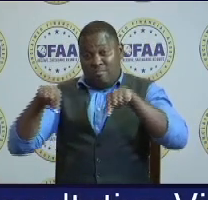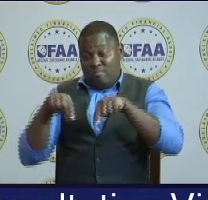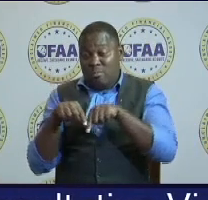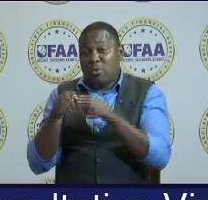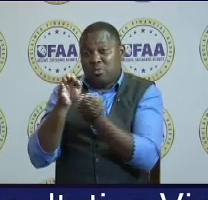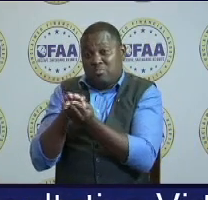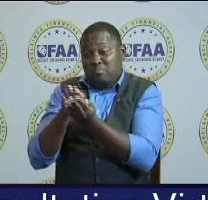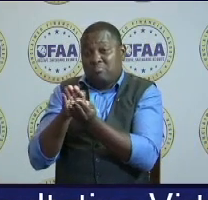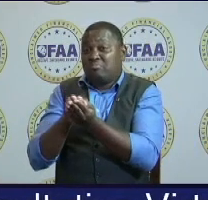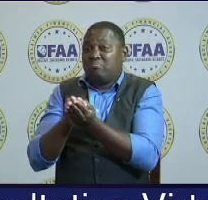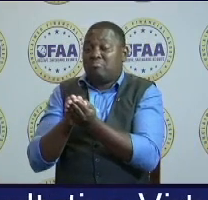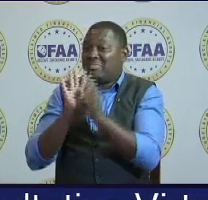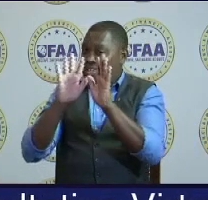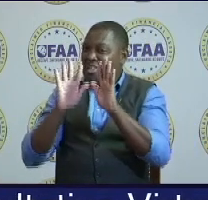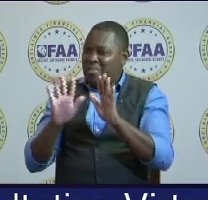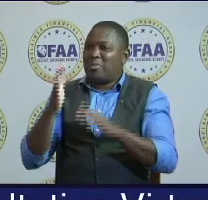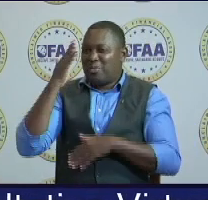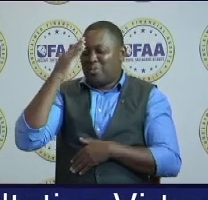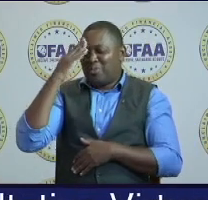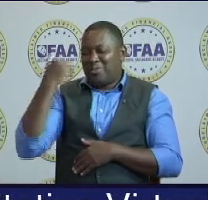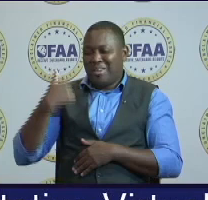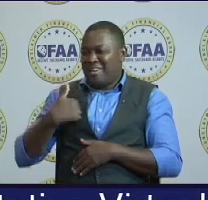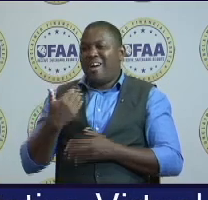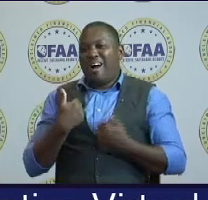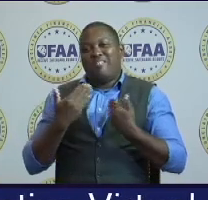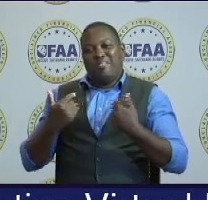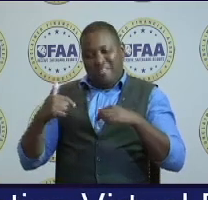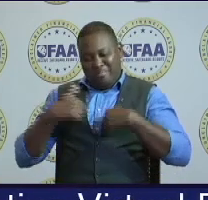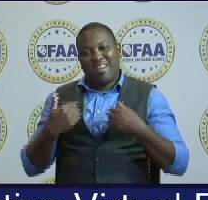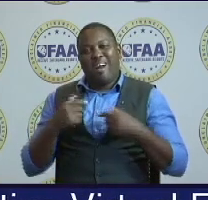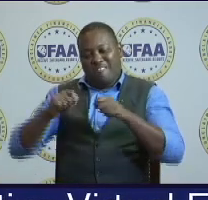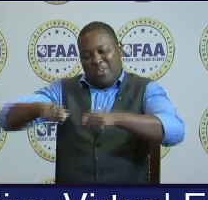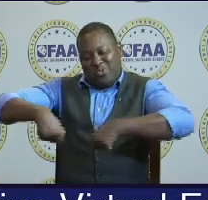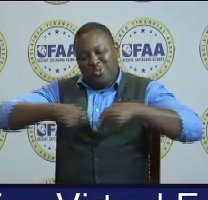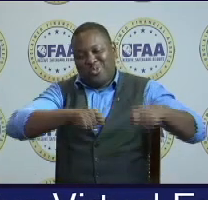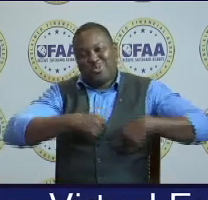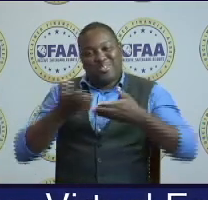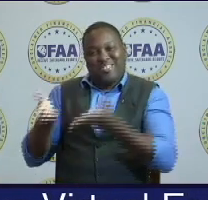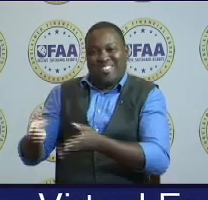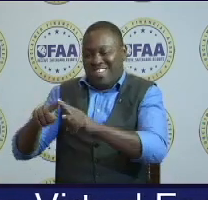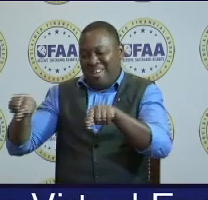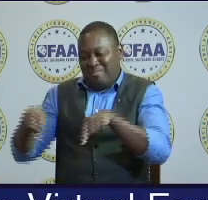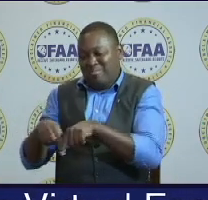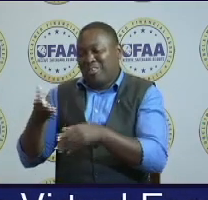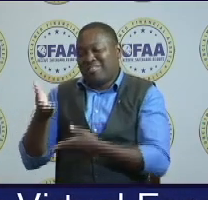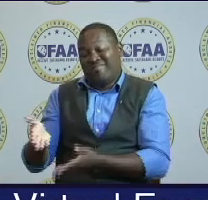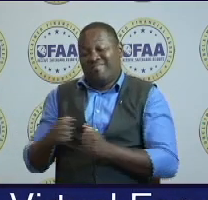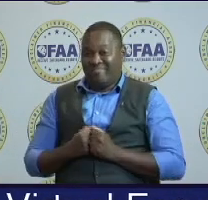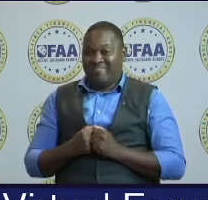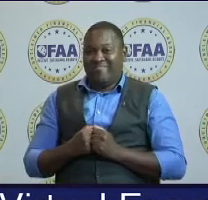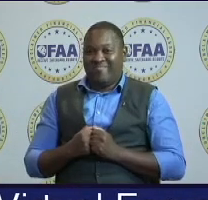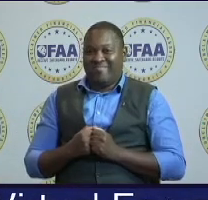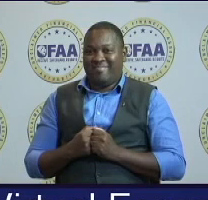I think I need to get mine, which has my favorite pair of socks. So with legislation, I will have to follow the rule. So